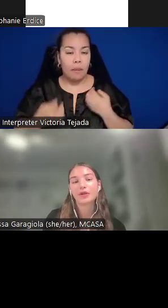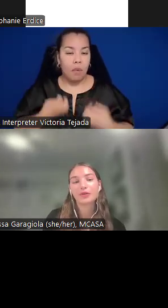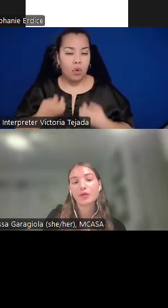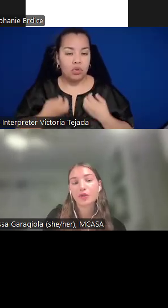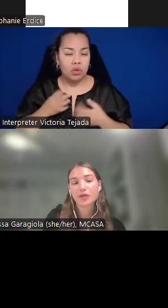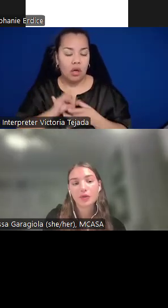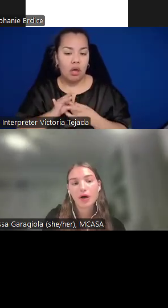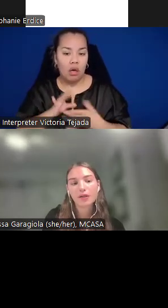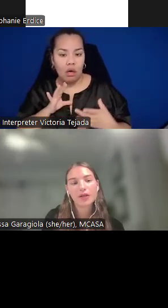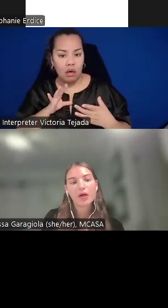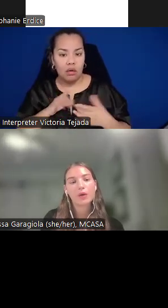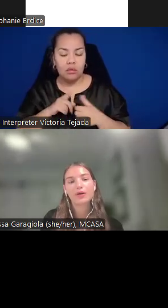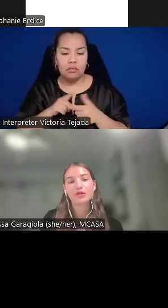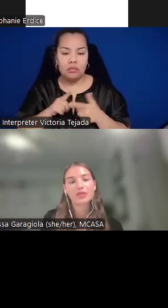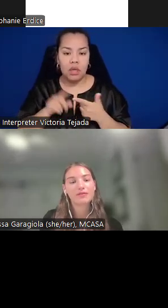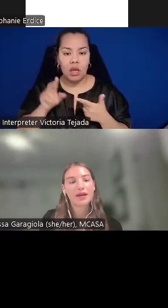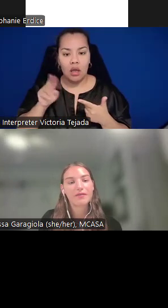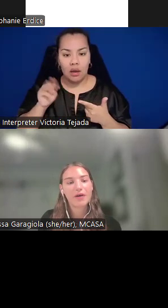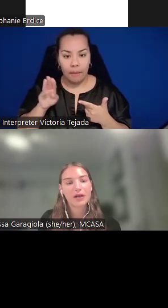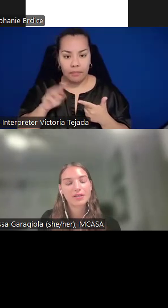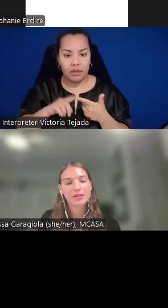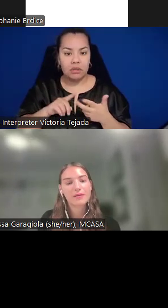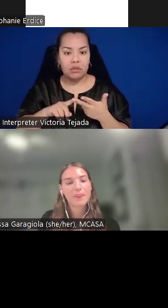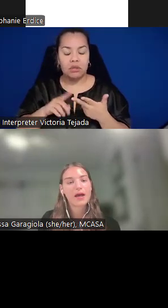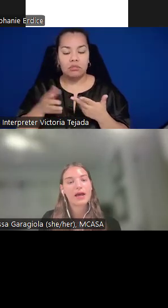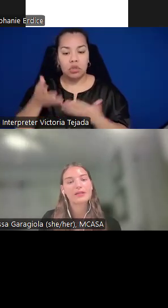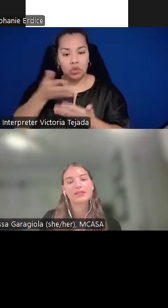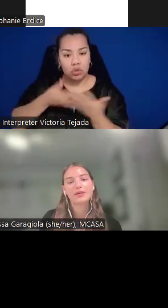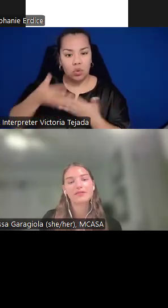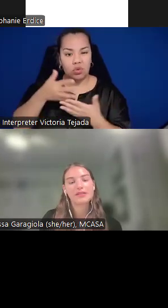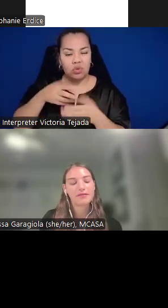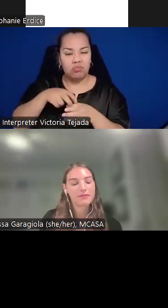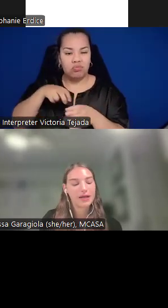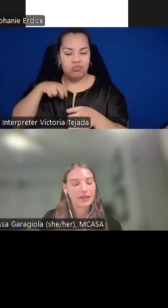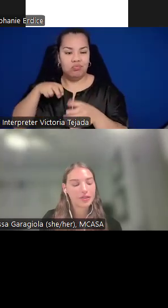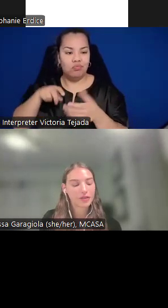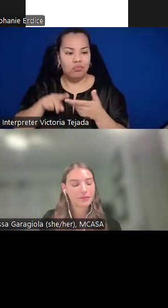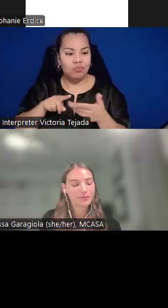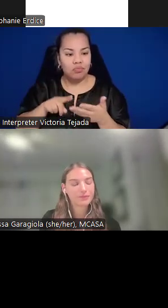also include social withdrawal or intrusive negative thoughts, and secretive